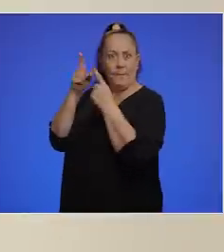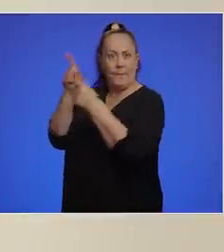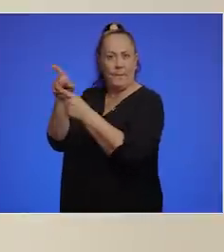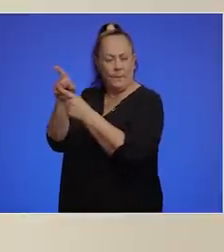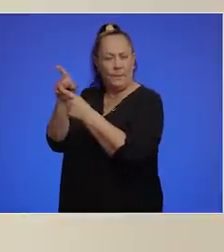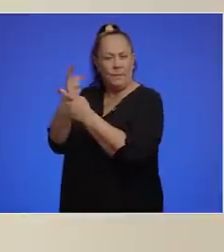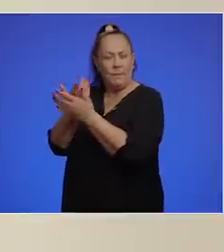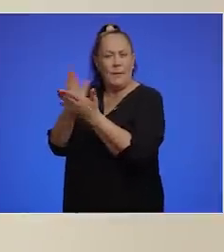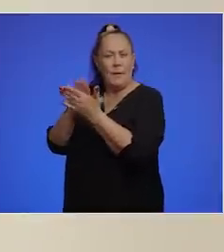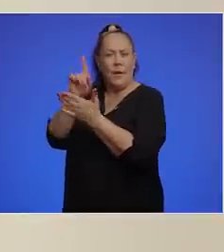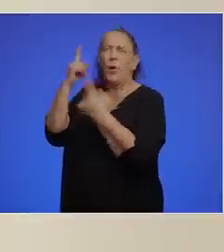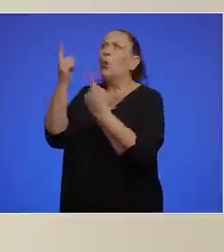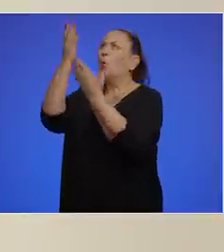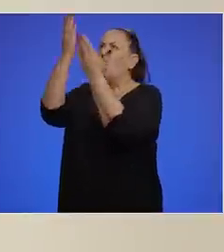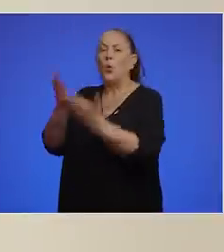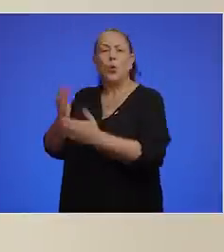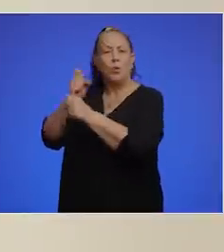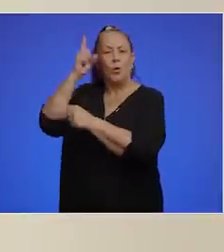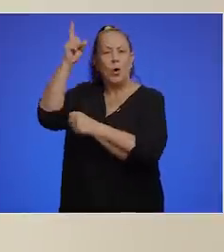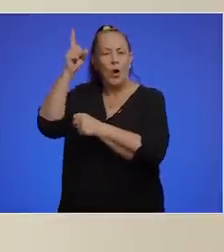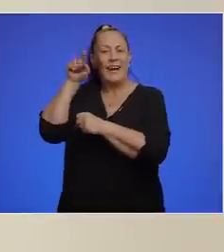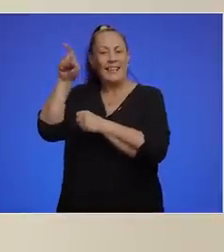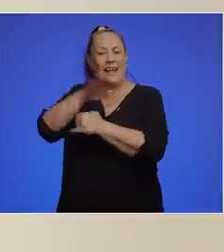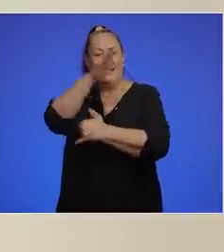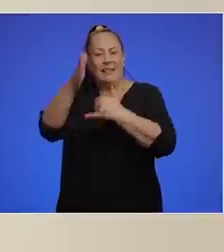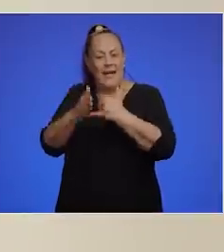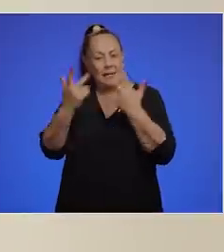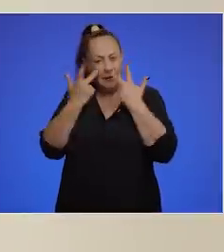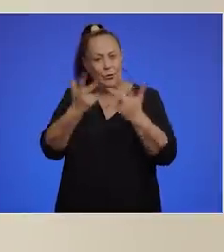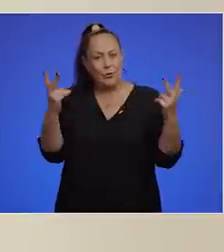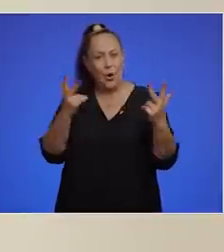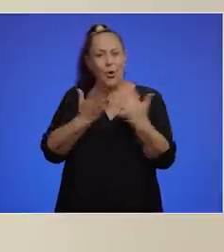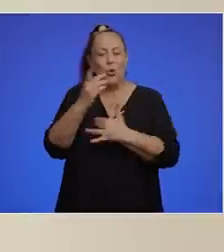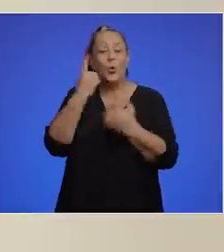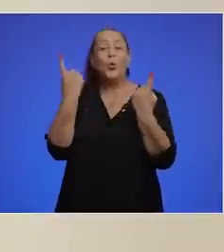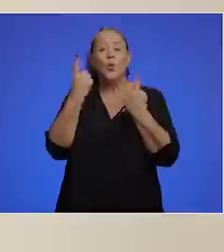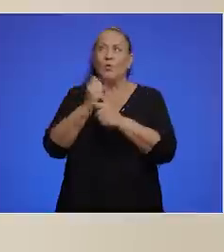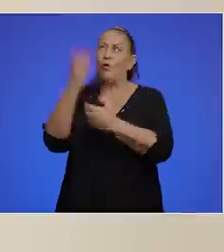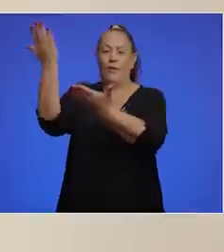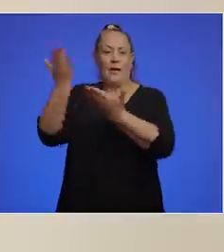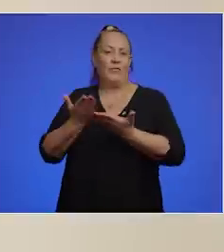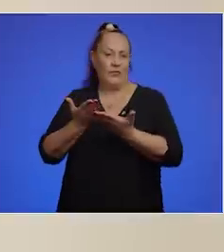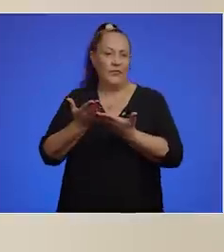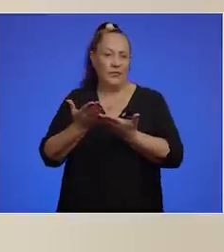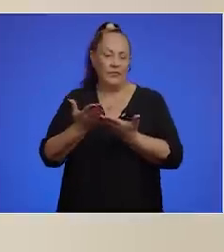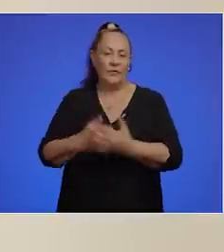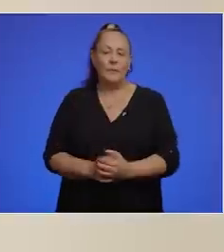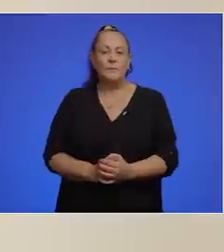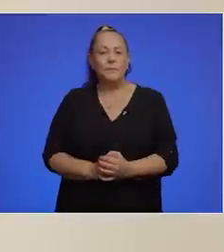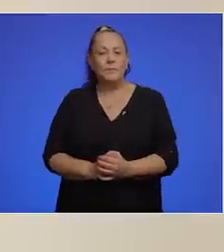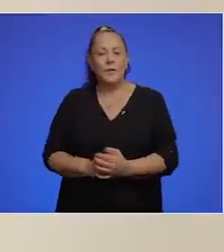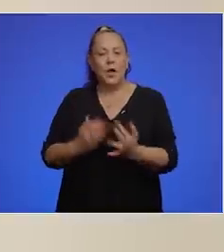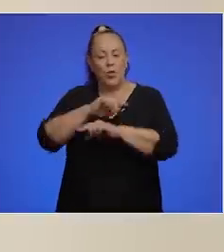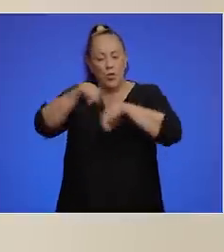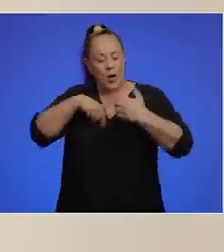But who that God is Has to ultimately be revealed By God himself And